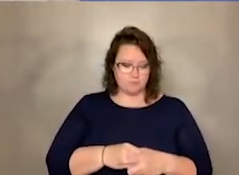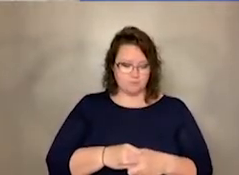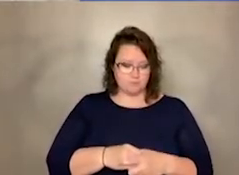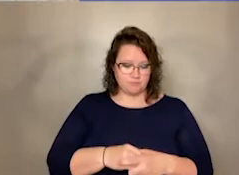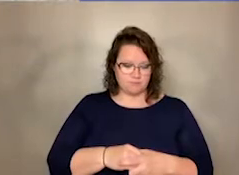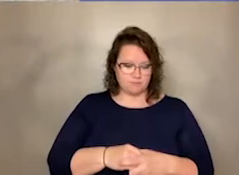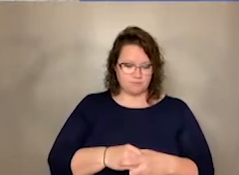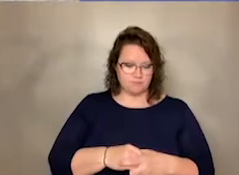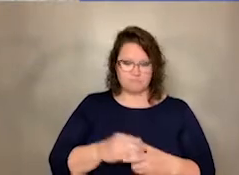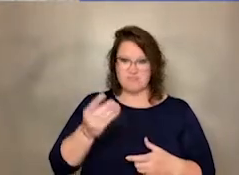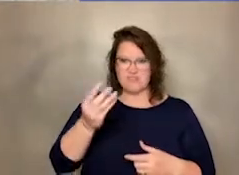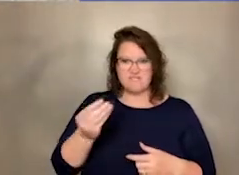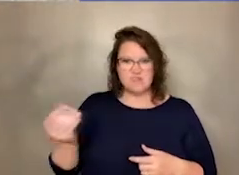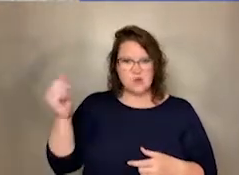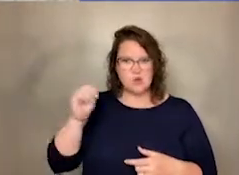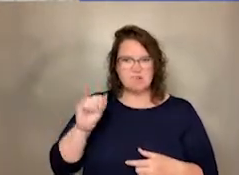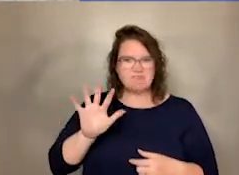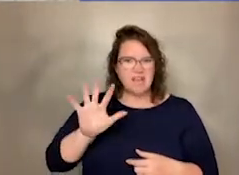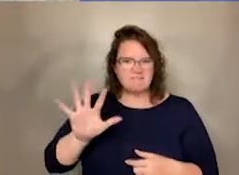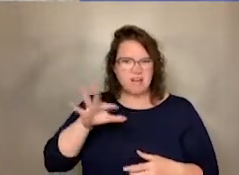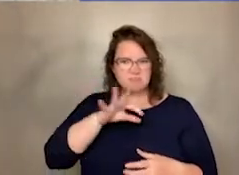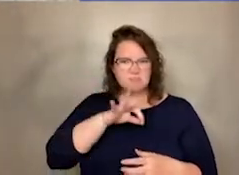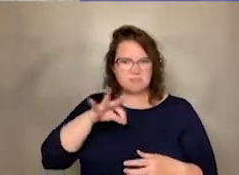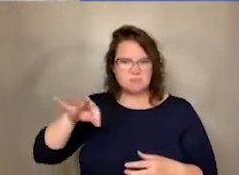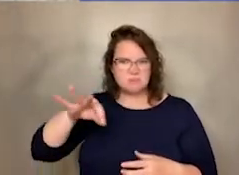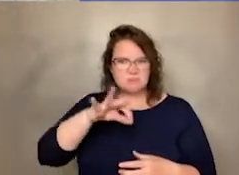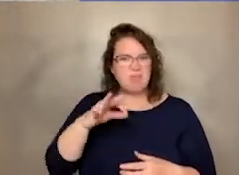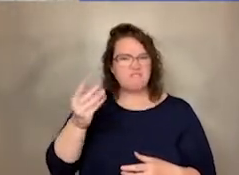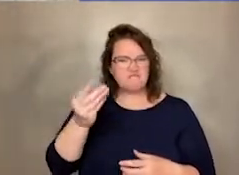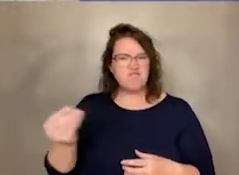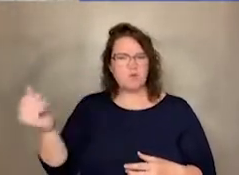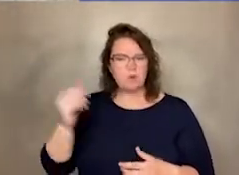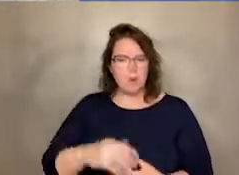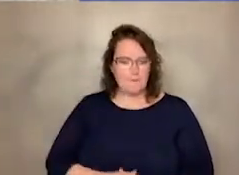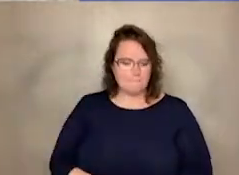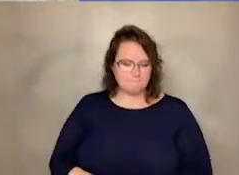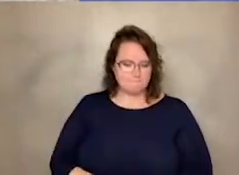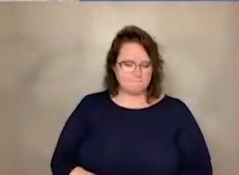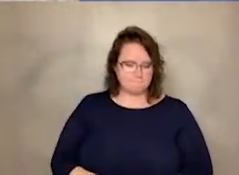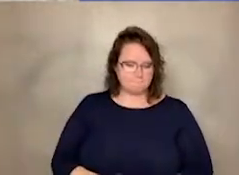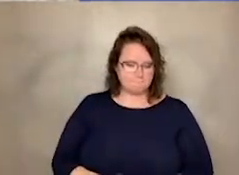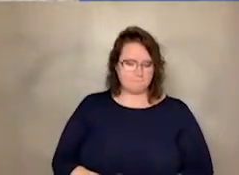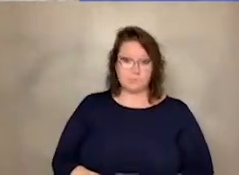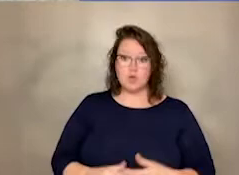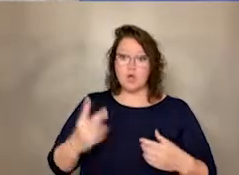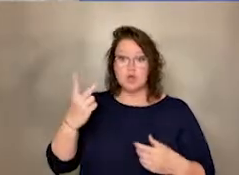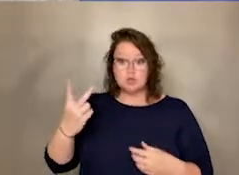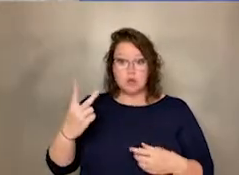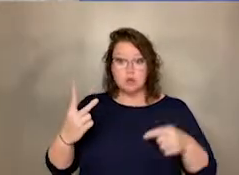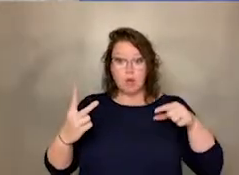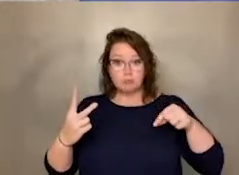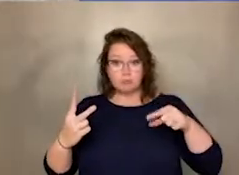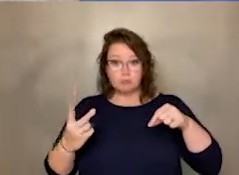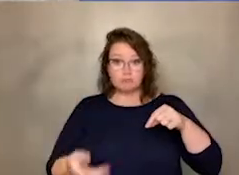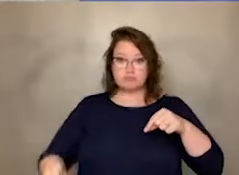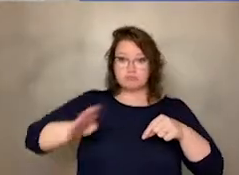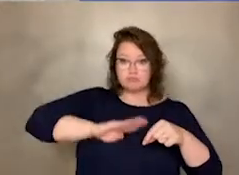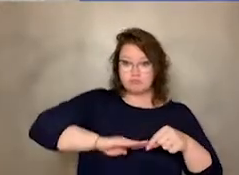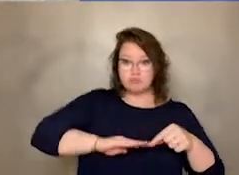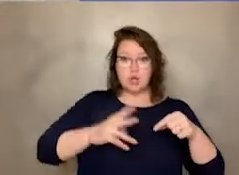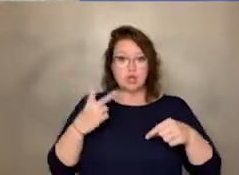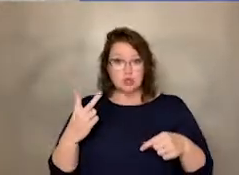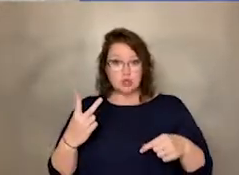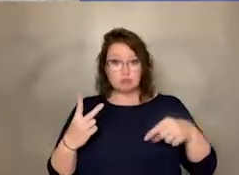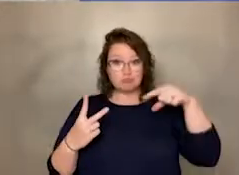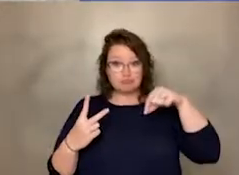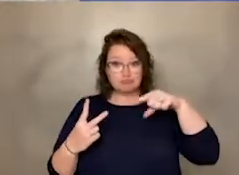my honey. And you're just going to put 2 drops and swish. 2 drops